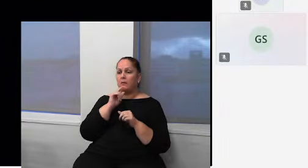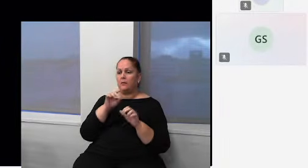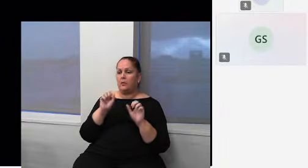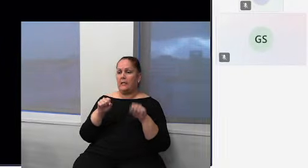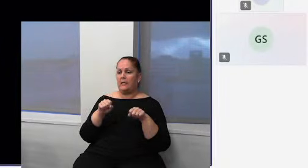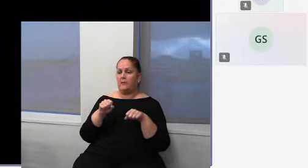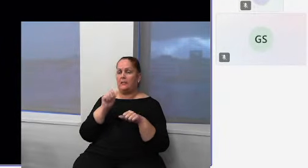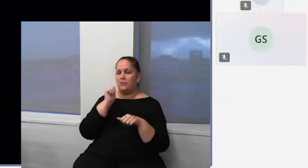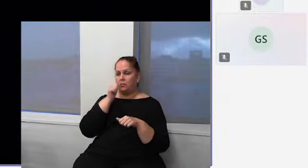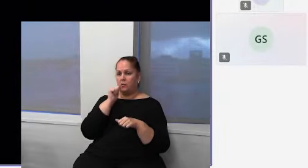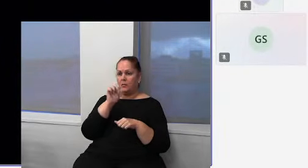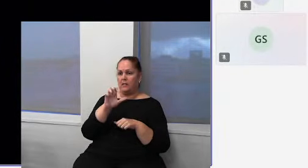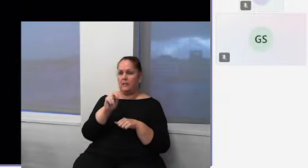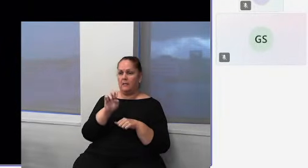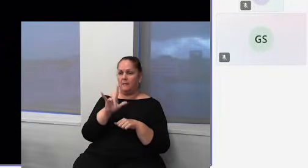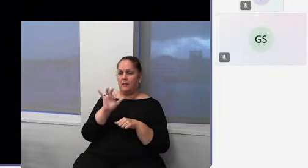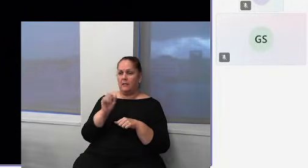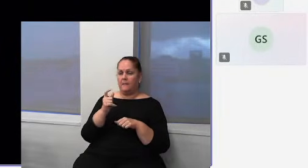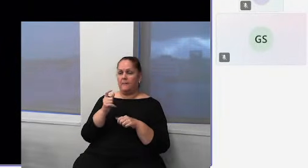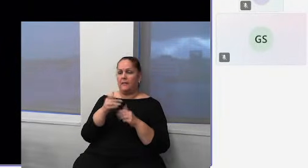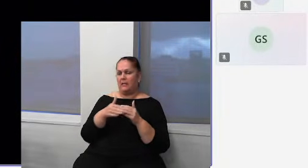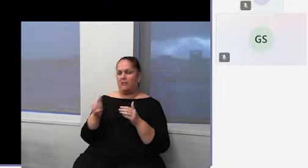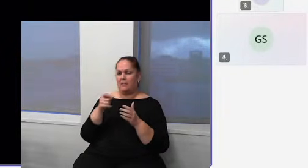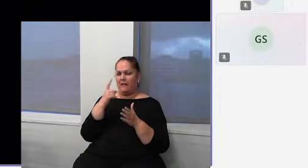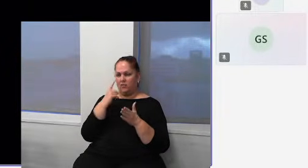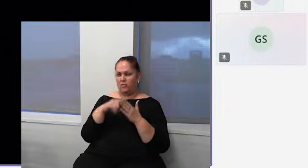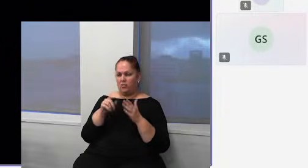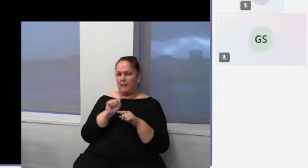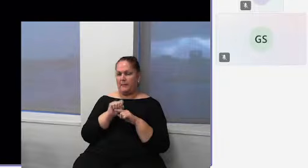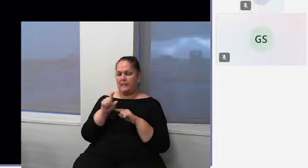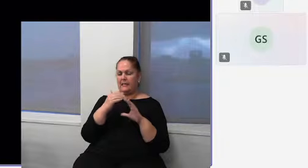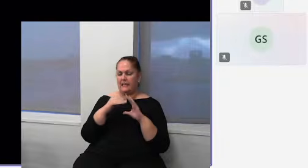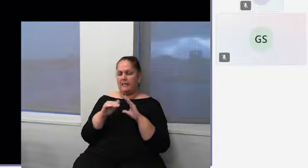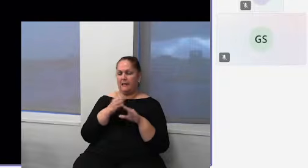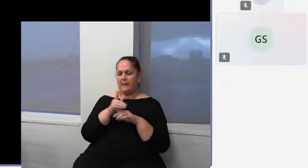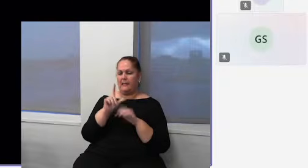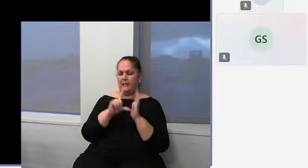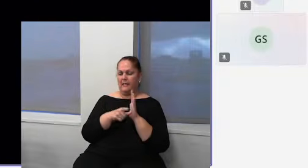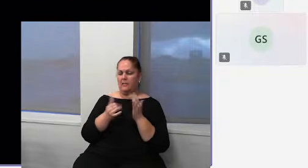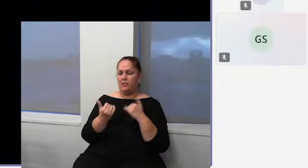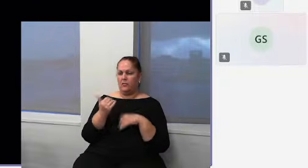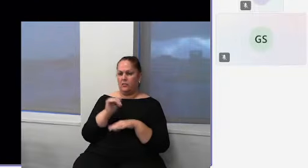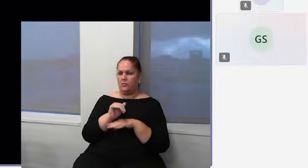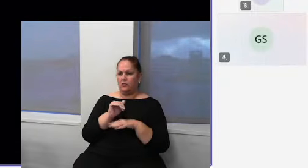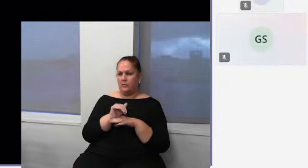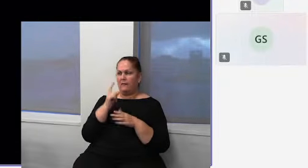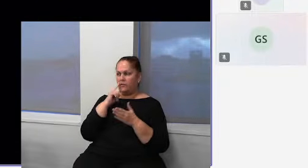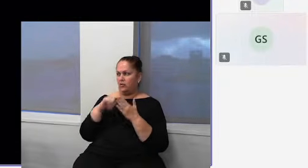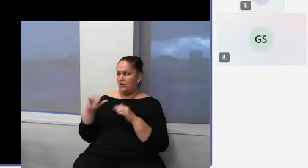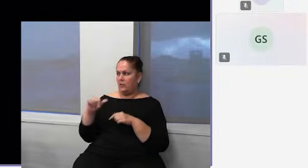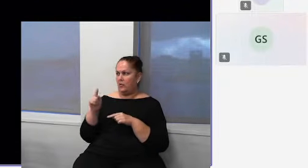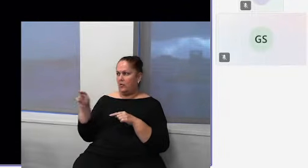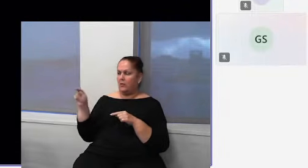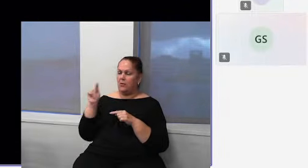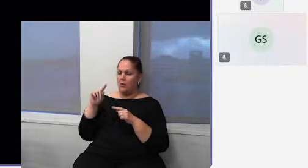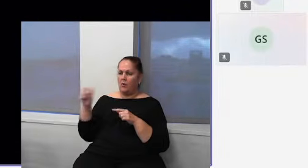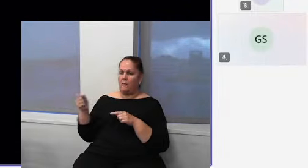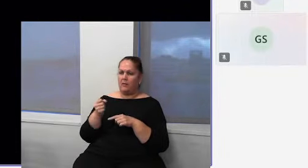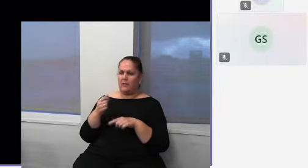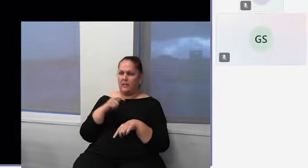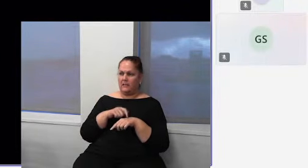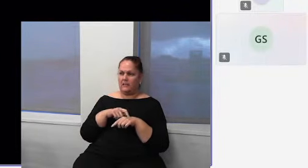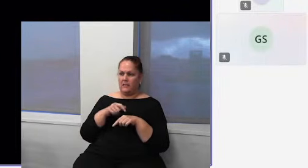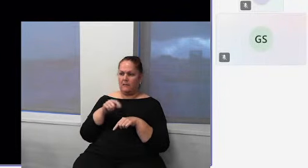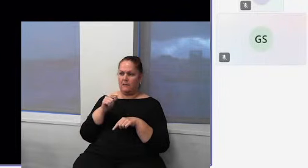we will certainly do enabling tomorrow. The rest I have to check, and I'll send an email later tonight. I have to check with my other colleagues who